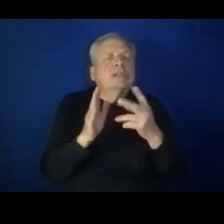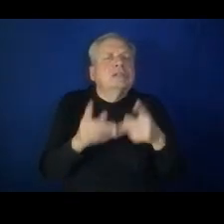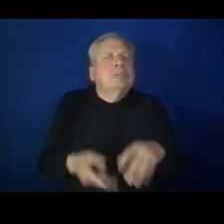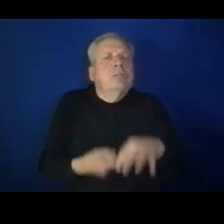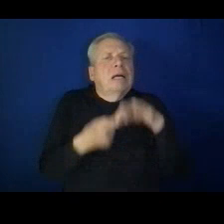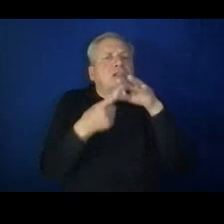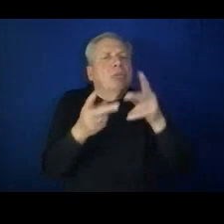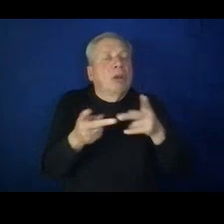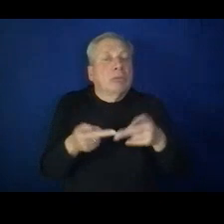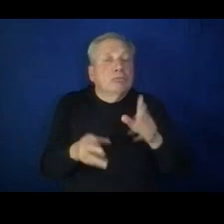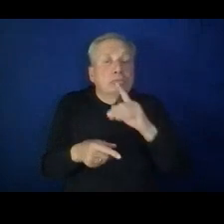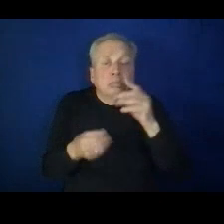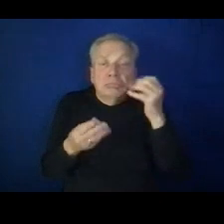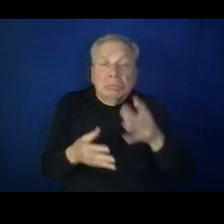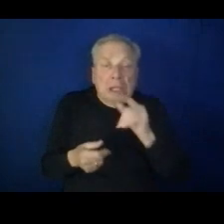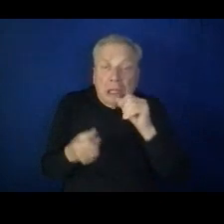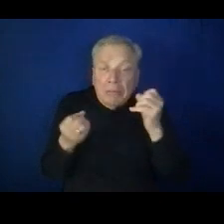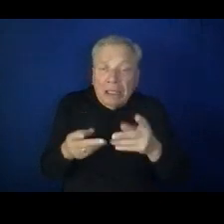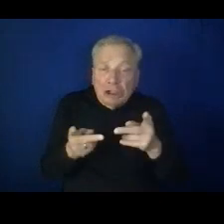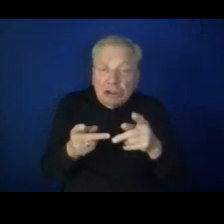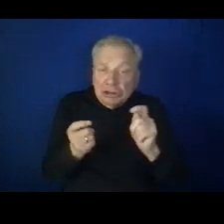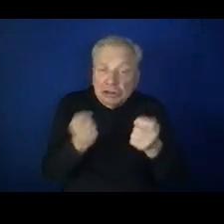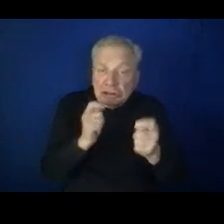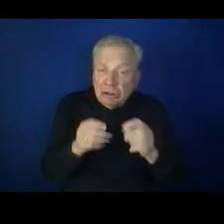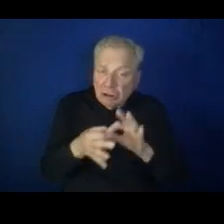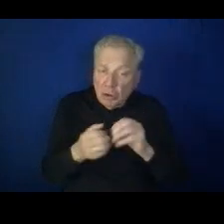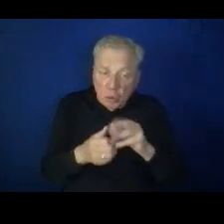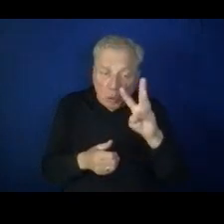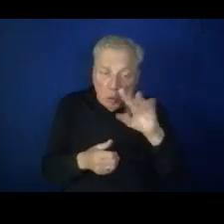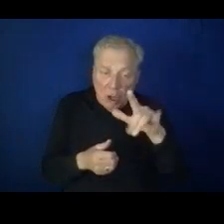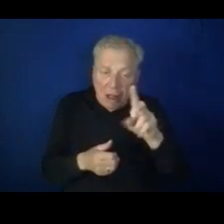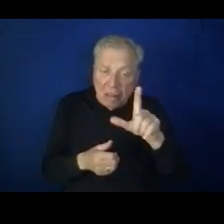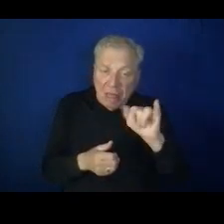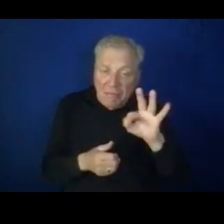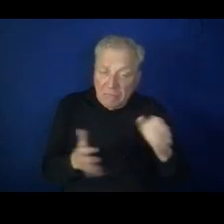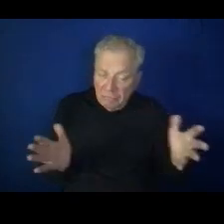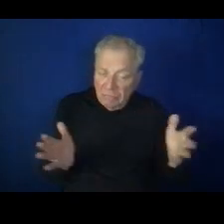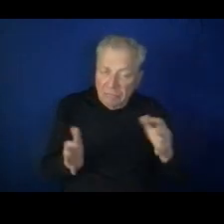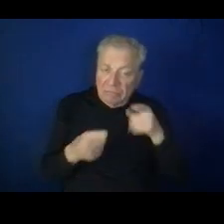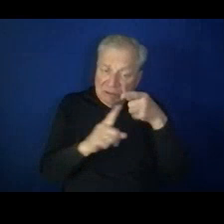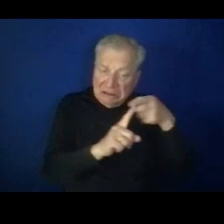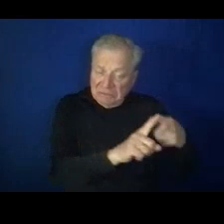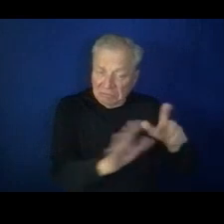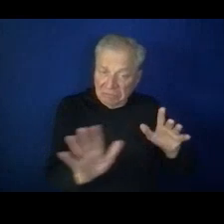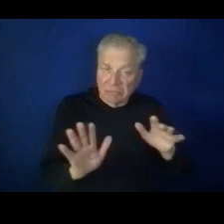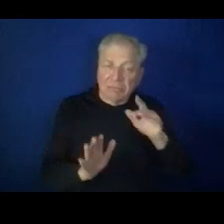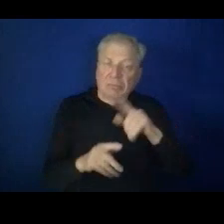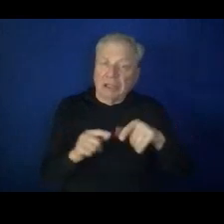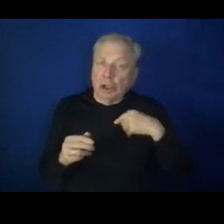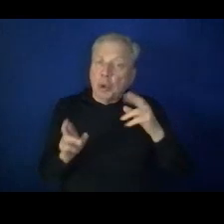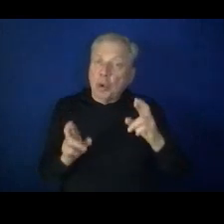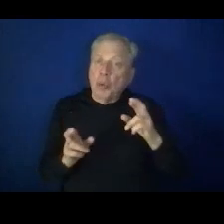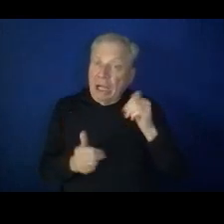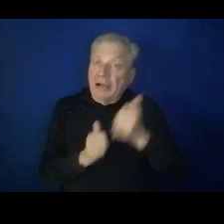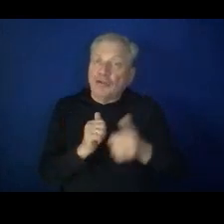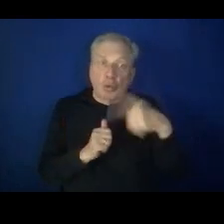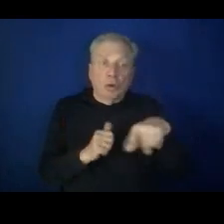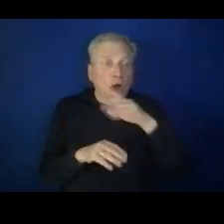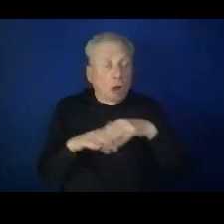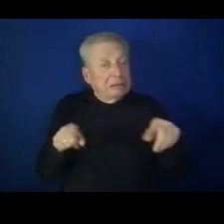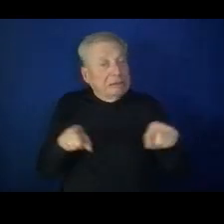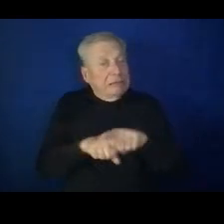There haven't been any changes in regard to wildlife specifically, right? We hopefully everybody's on the same page